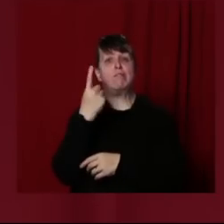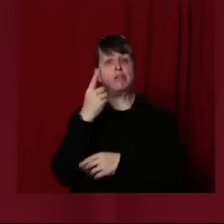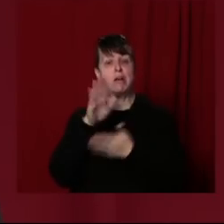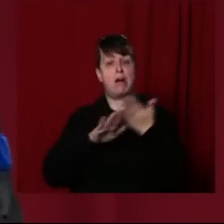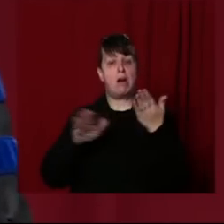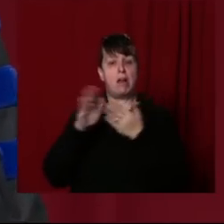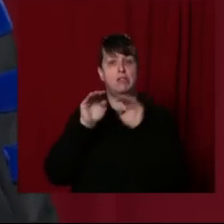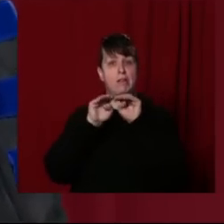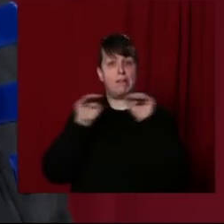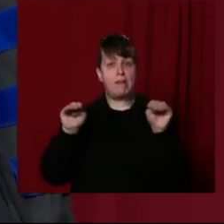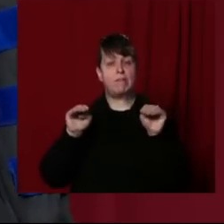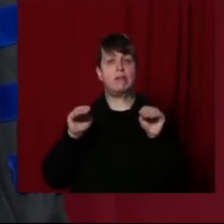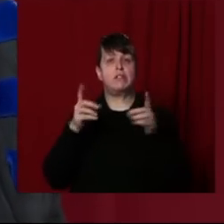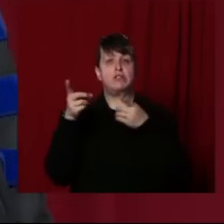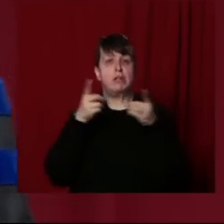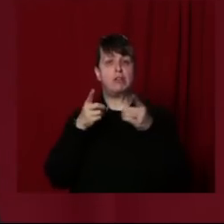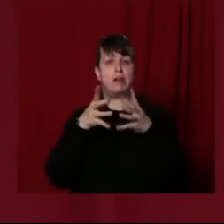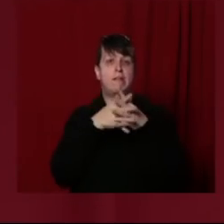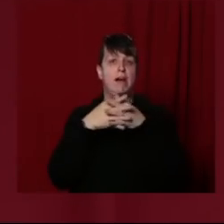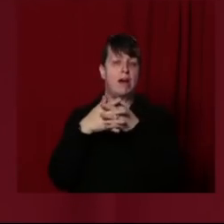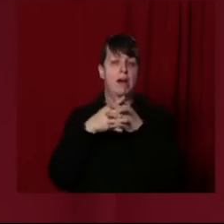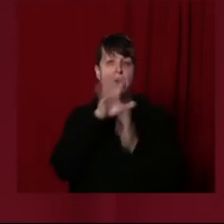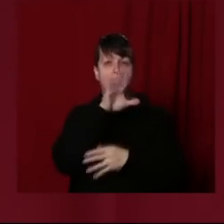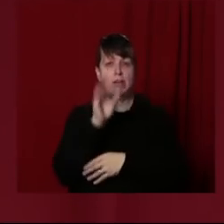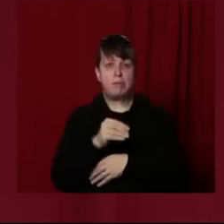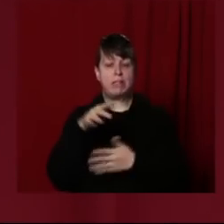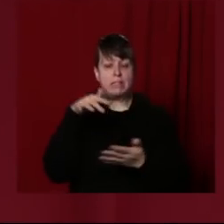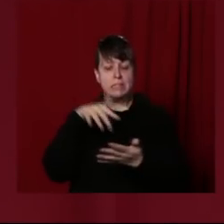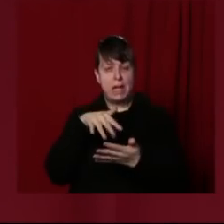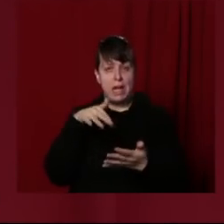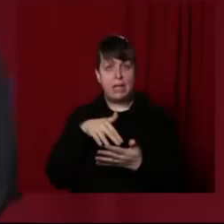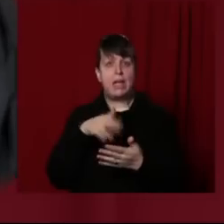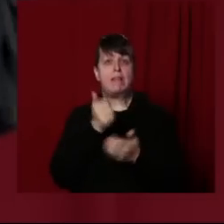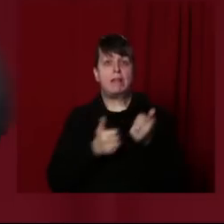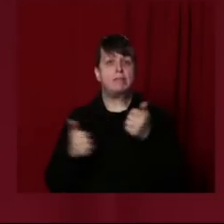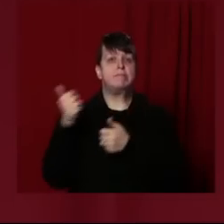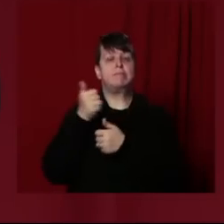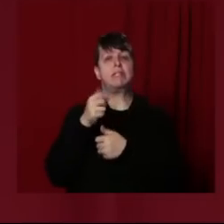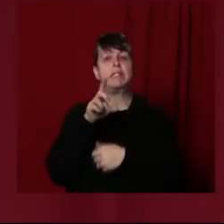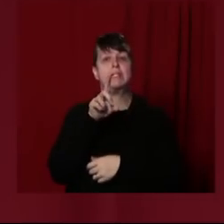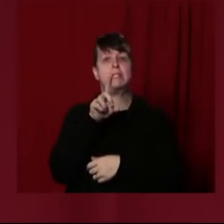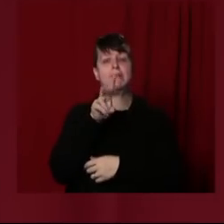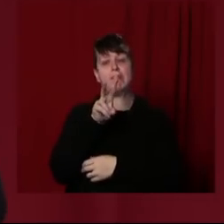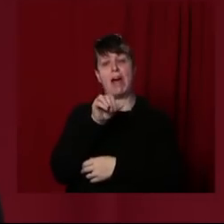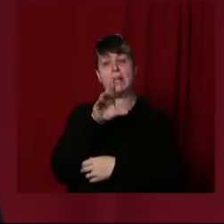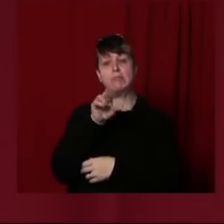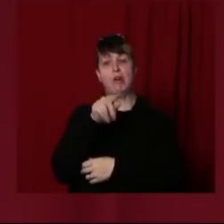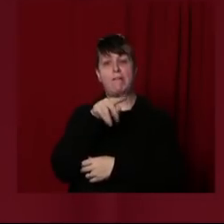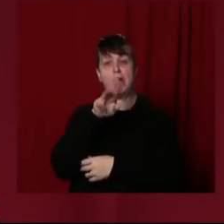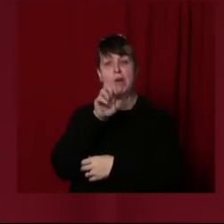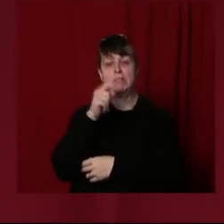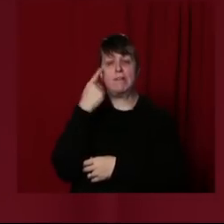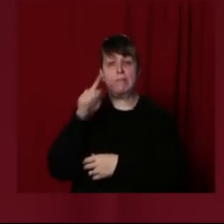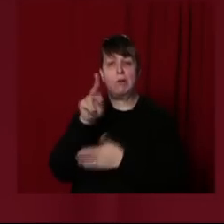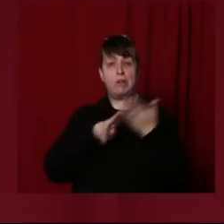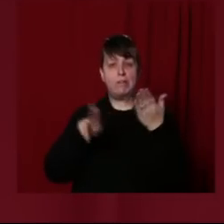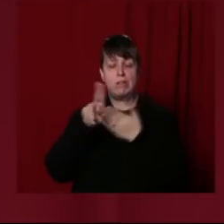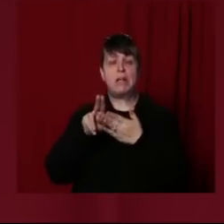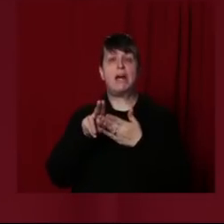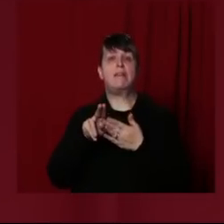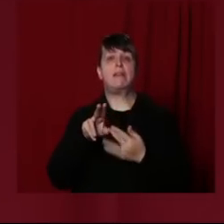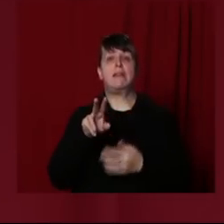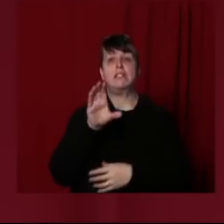the Director of African American Studies, then as the Vice Provost for Diversity, then as the Vice Chancellor for Student